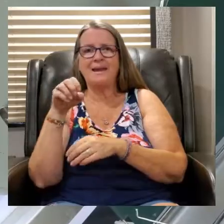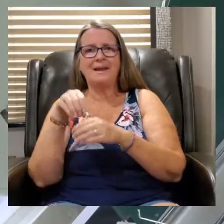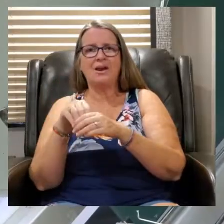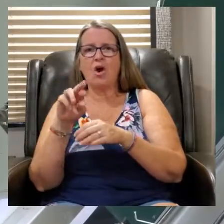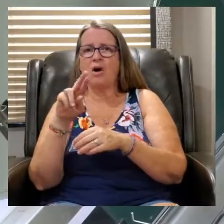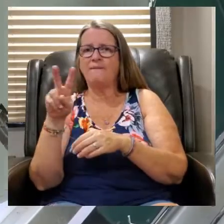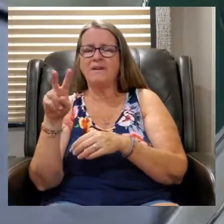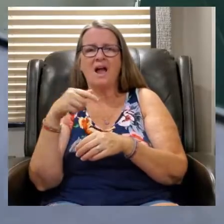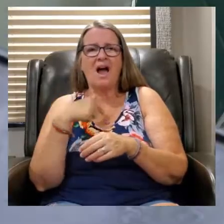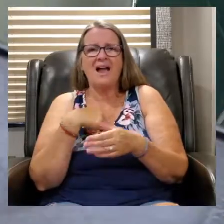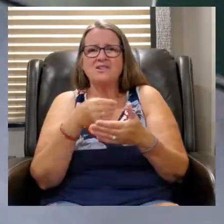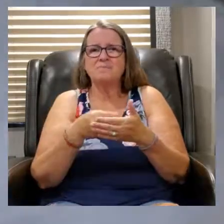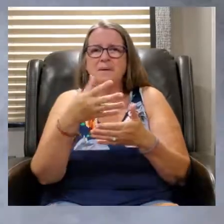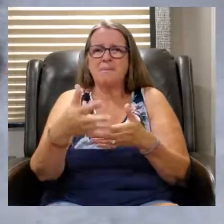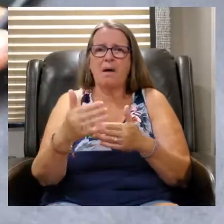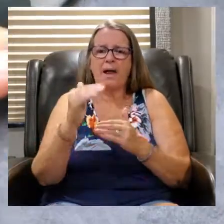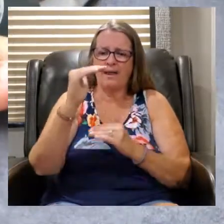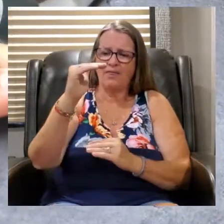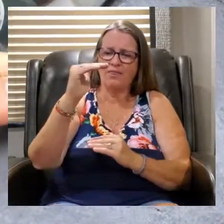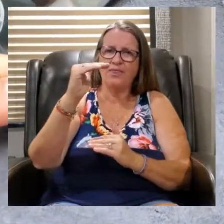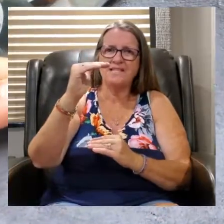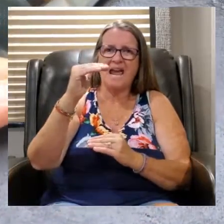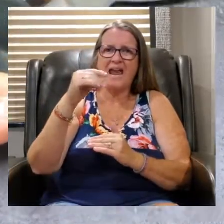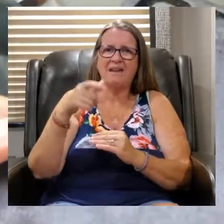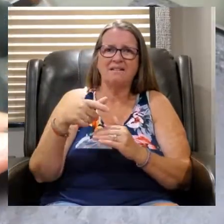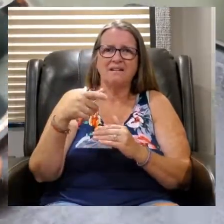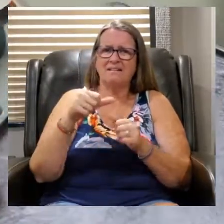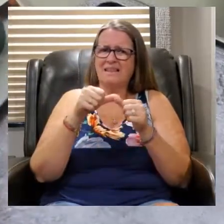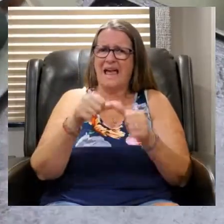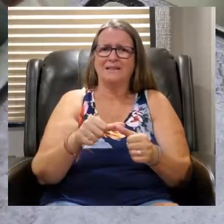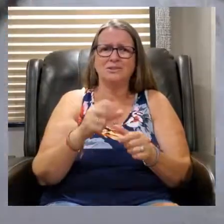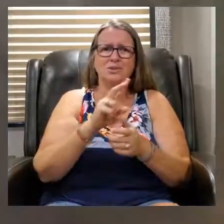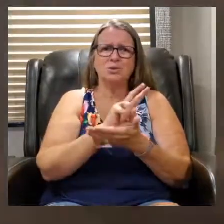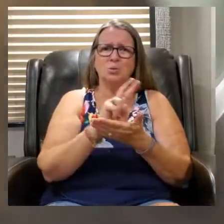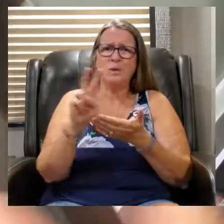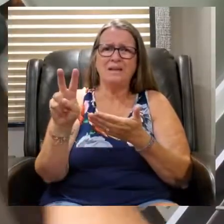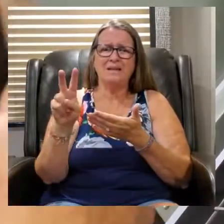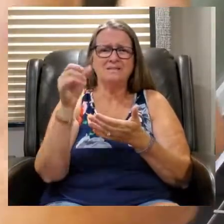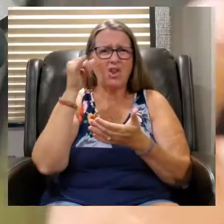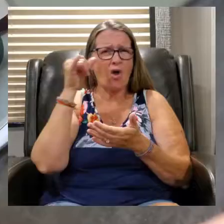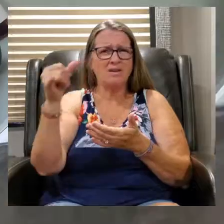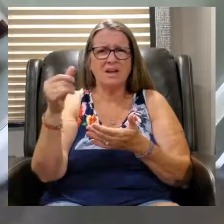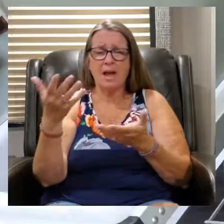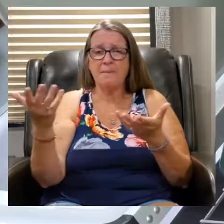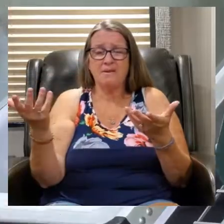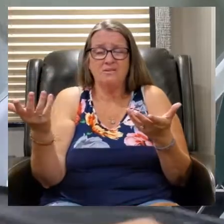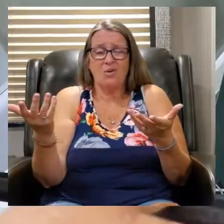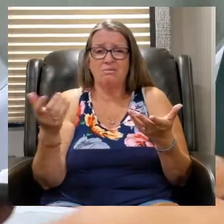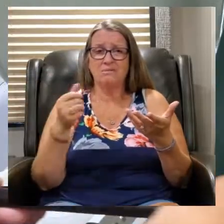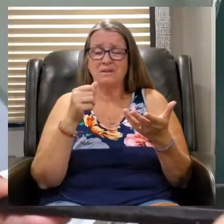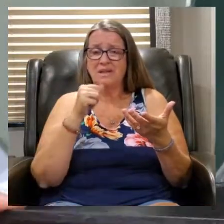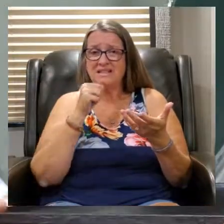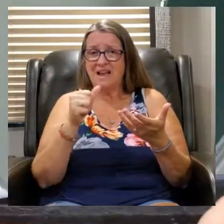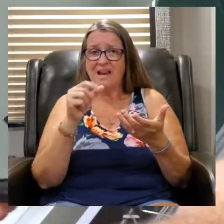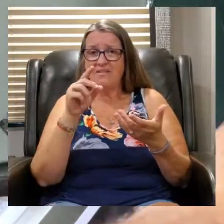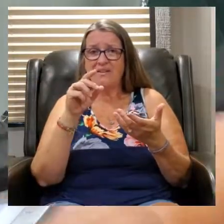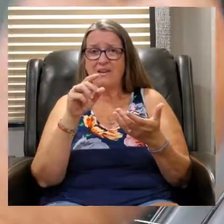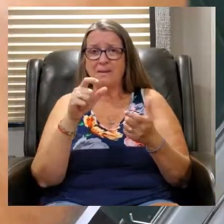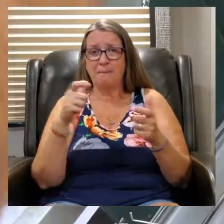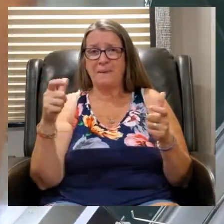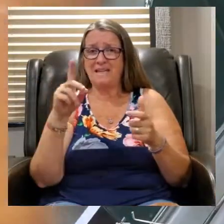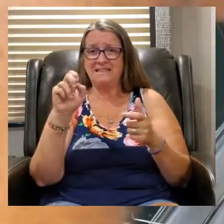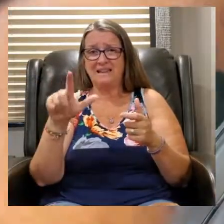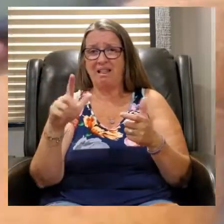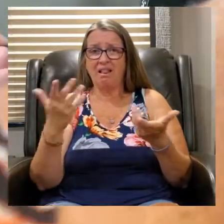the RV. I've just been buying those little tanks. A little tank lasts like 2 weeks. It lasts a long time. So it's not even a big